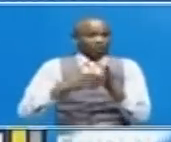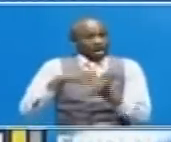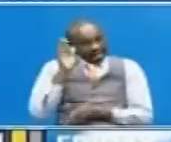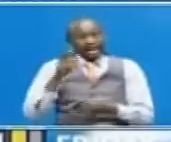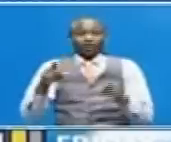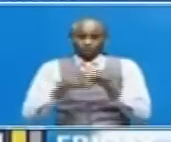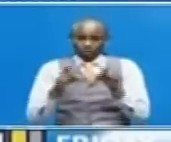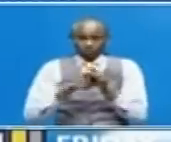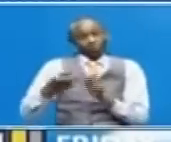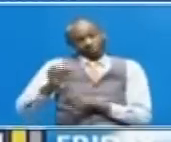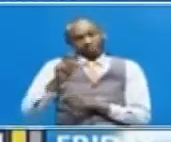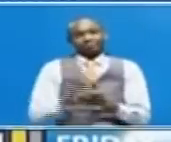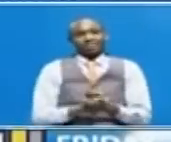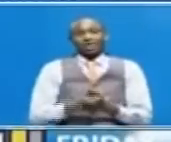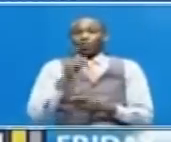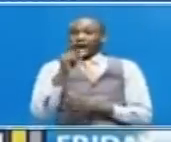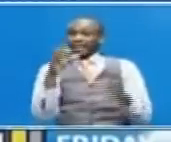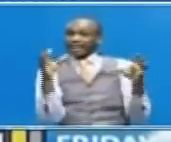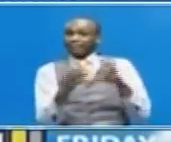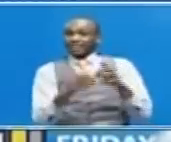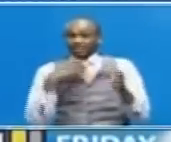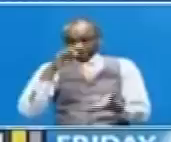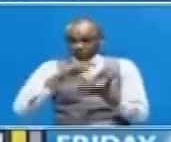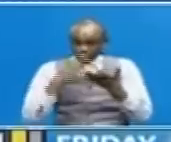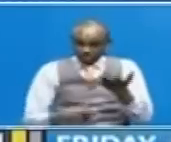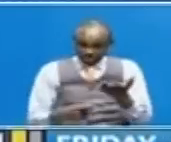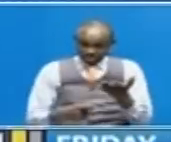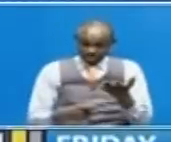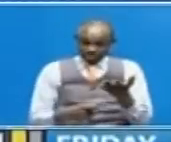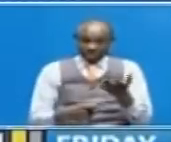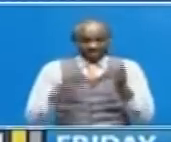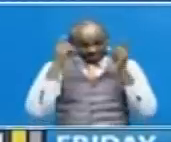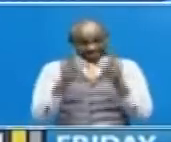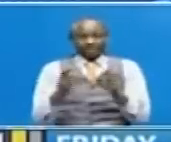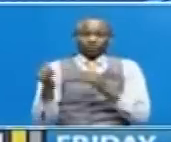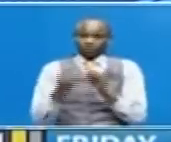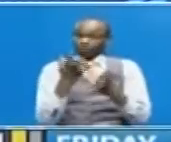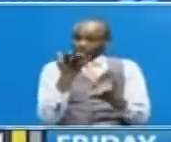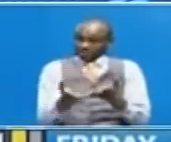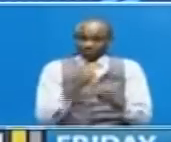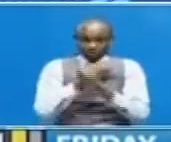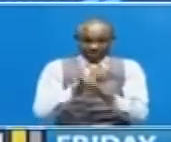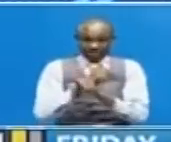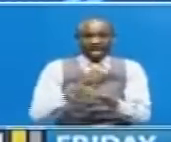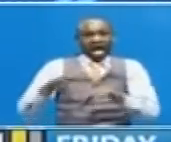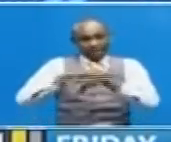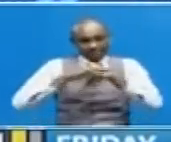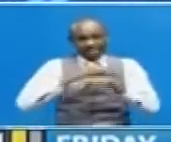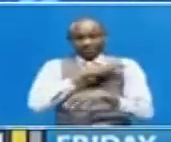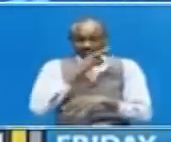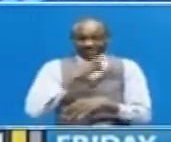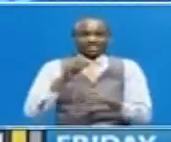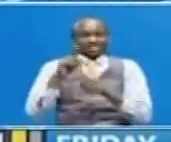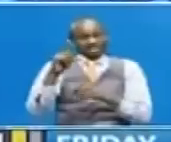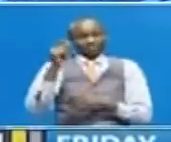into their profits. One such company that has decided to introduce safety features is the Africa Spirit Limited,